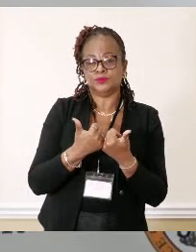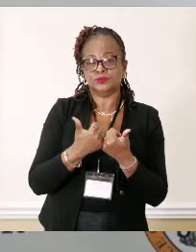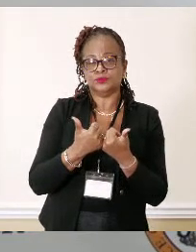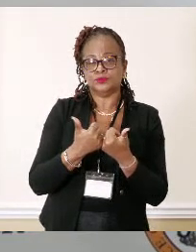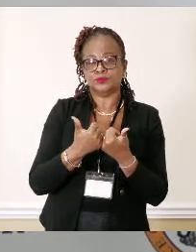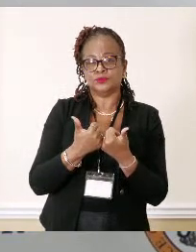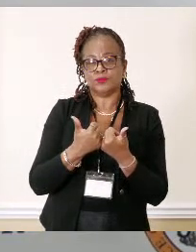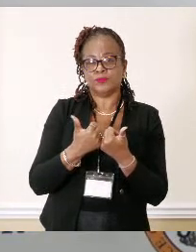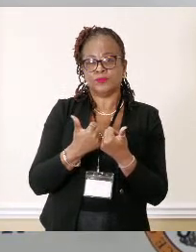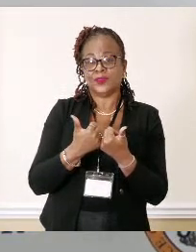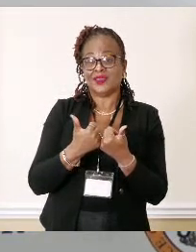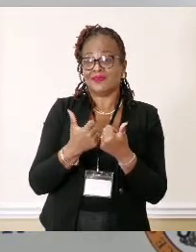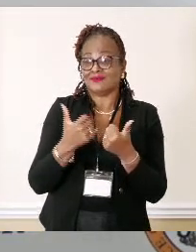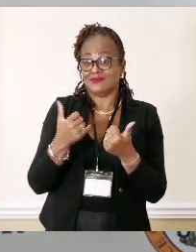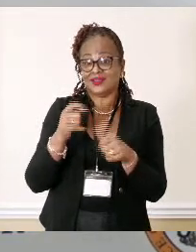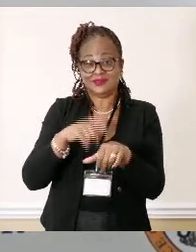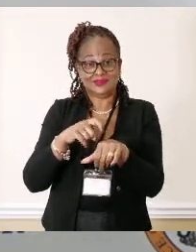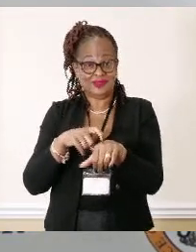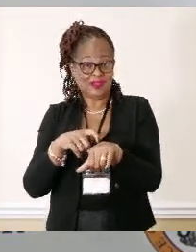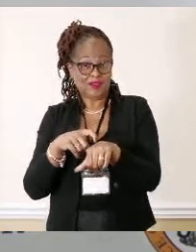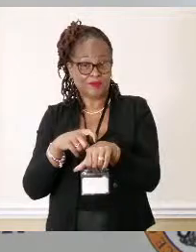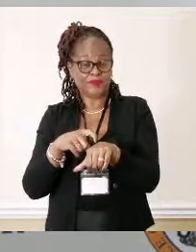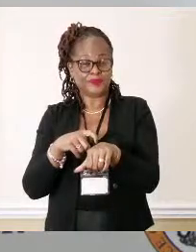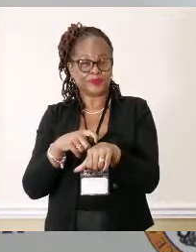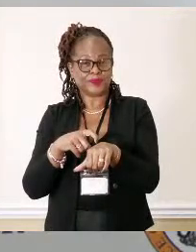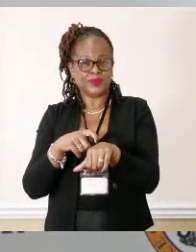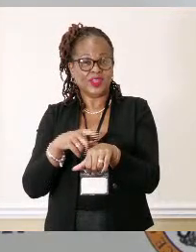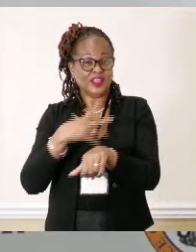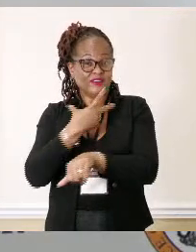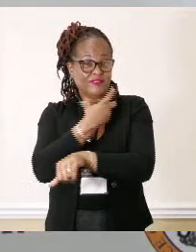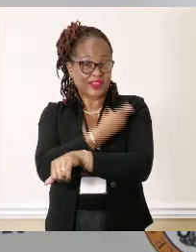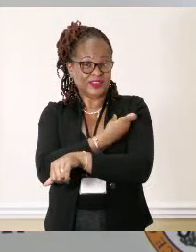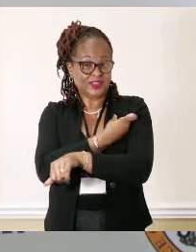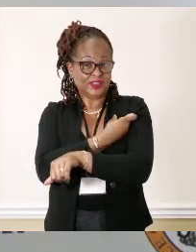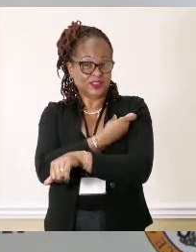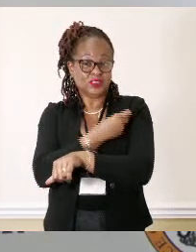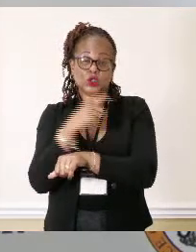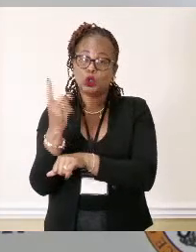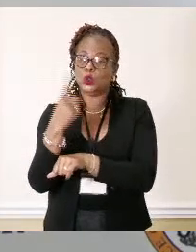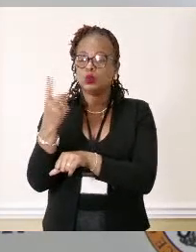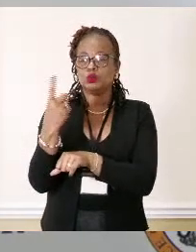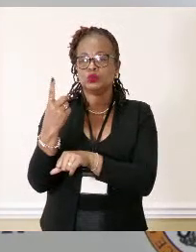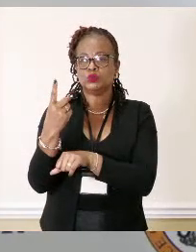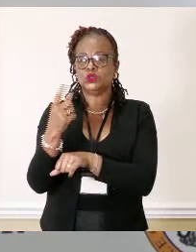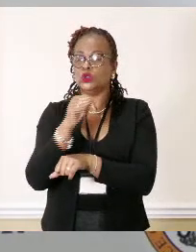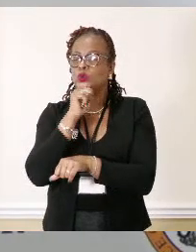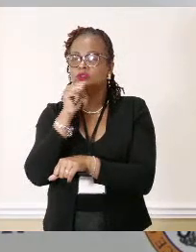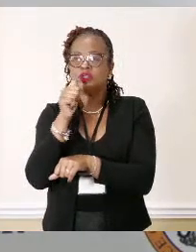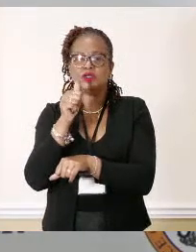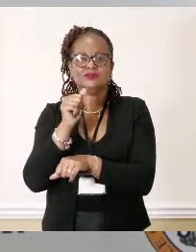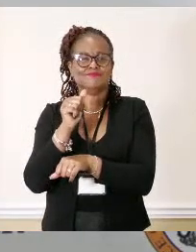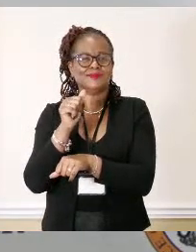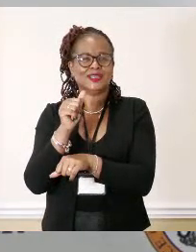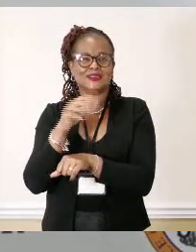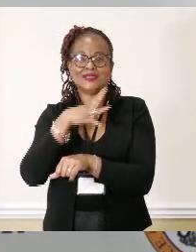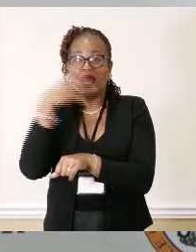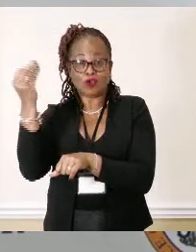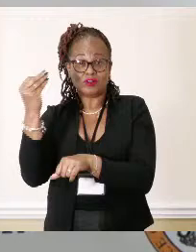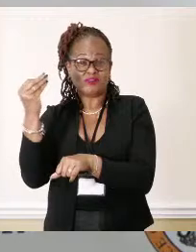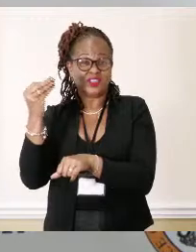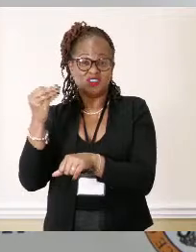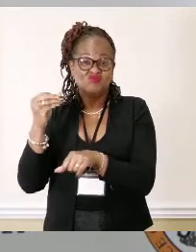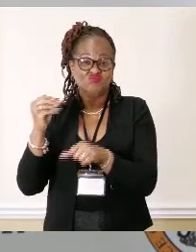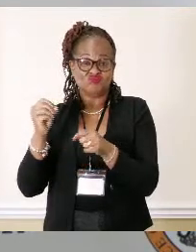And at this time, vaccinations alone will not get us out of this pandemic.